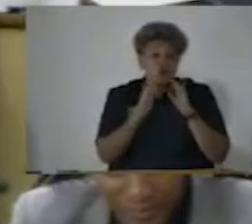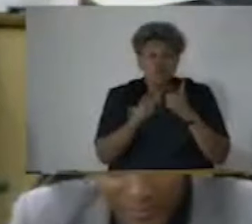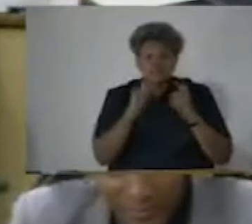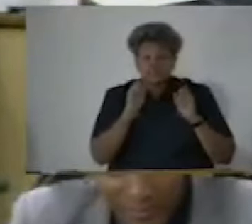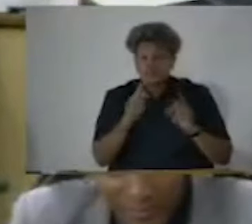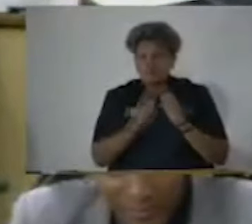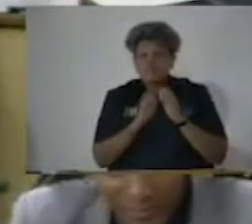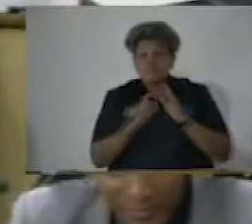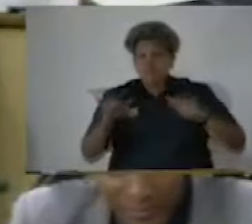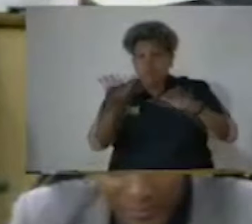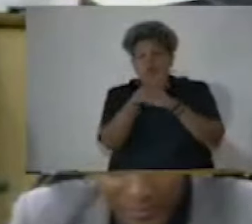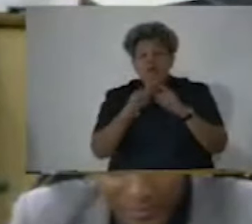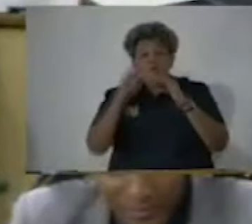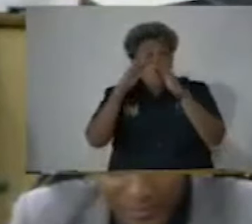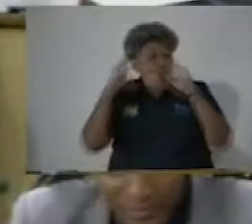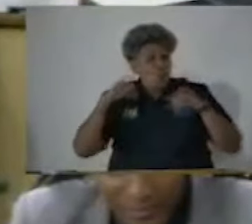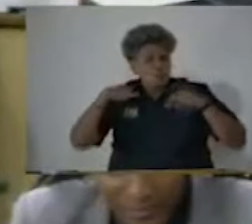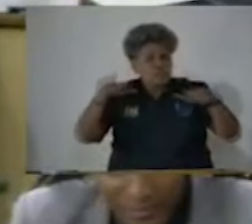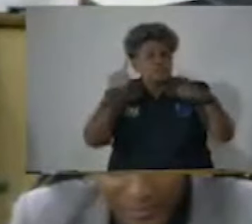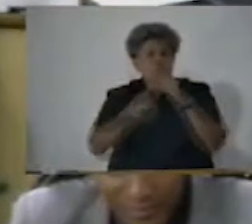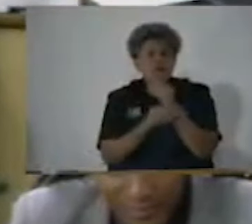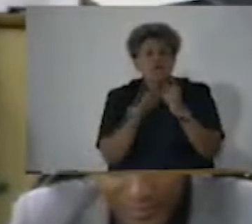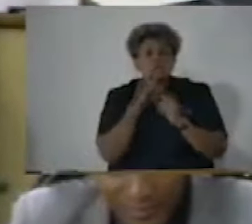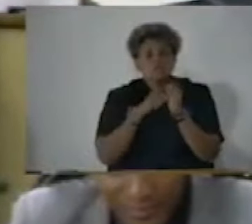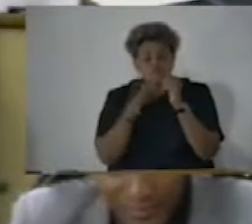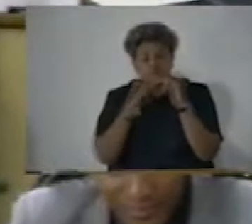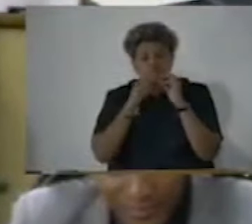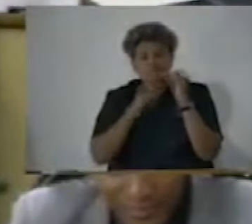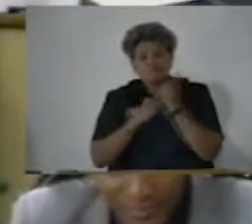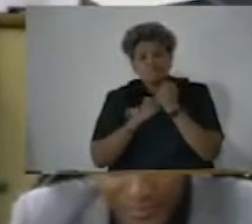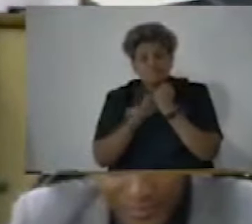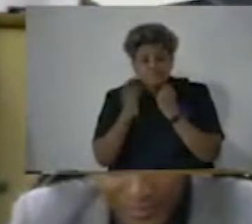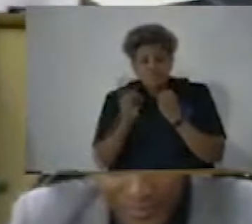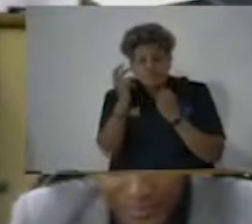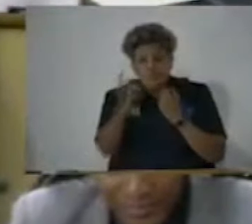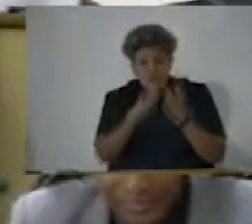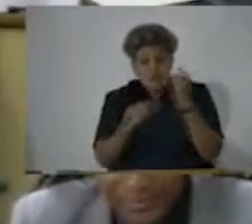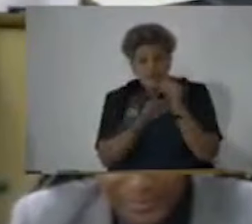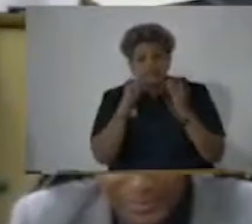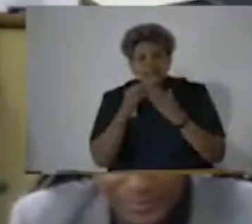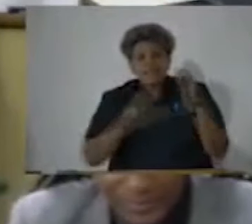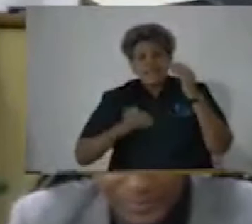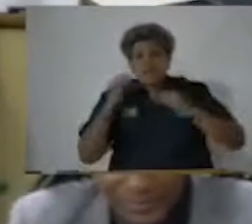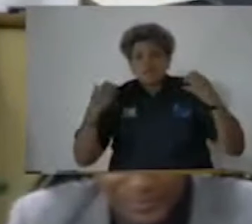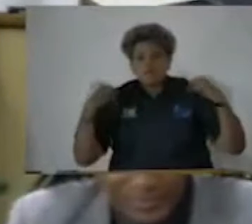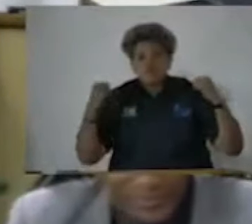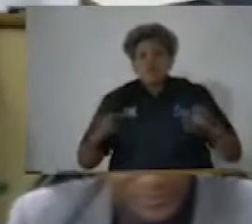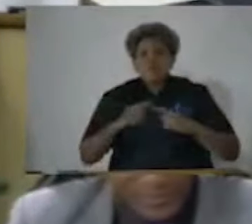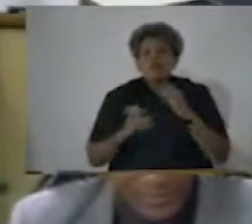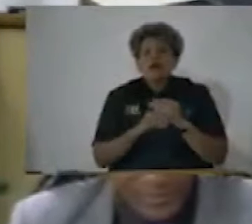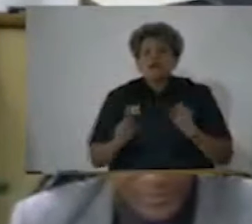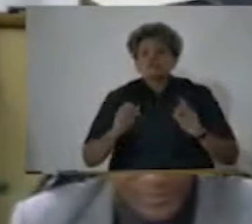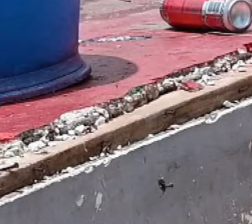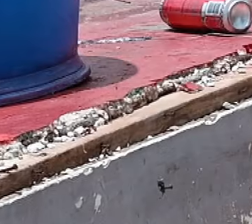restoration, housing and reconstruction support, and economic recovery and restoration